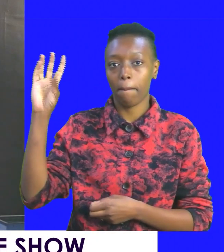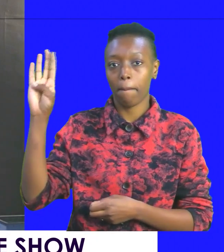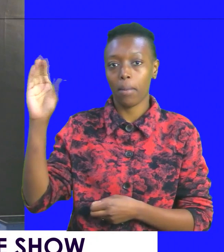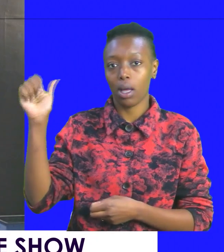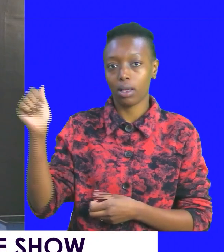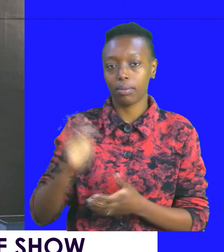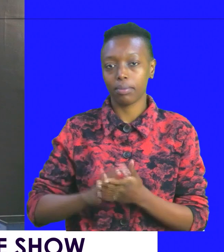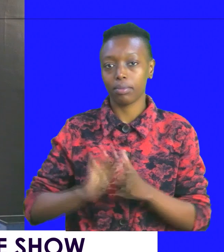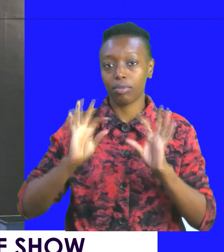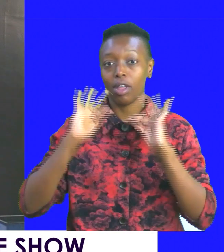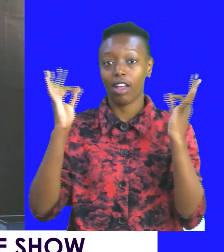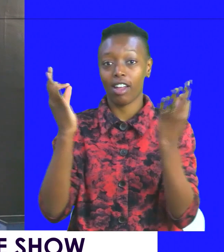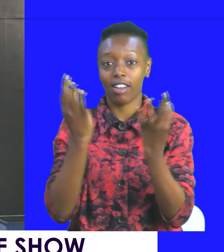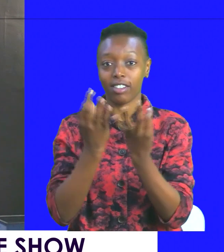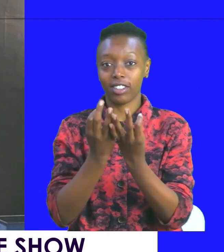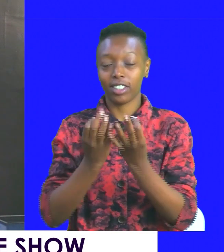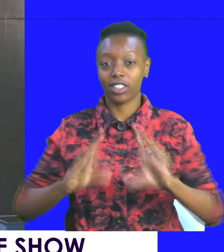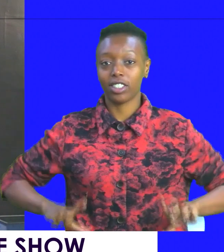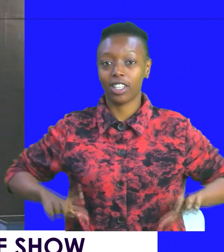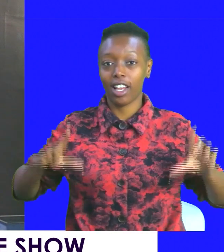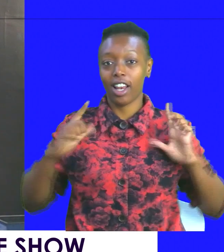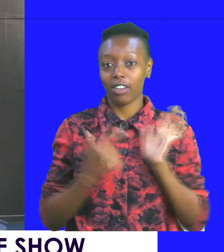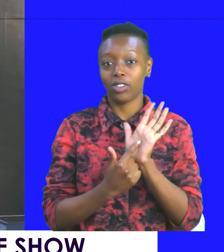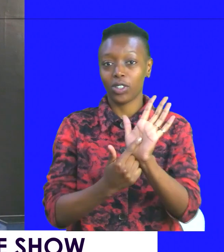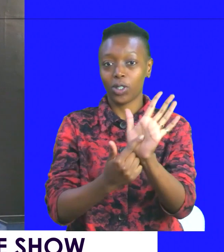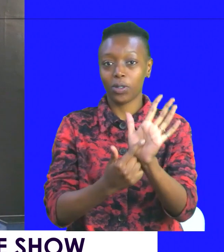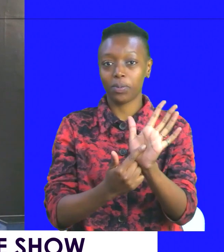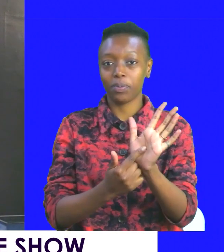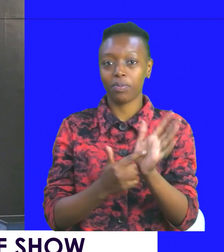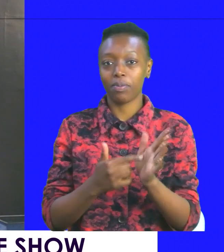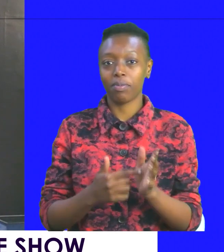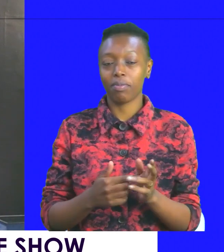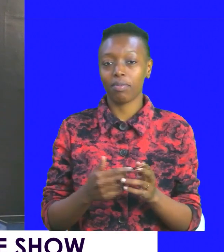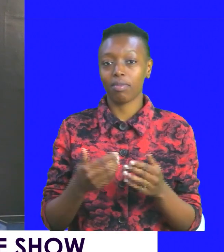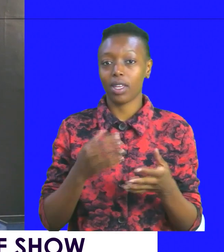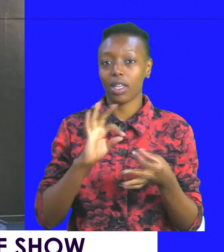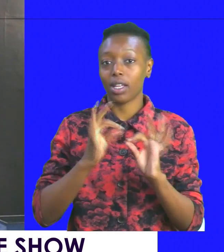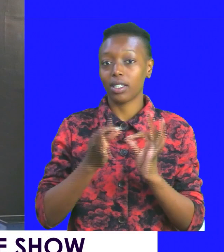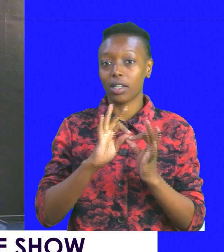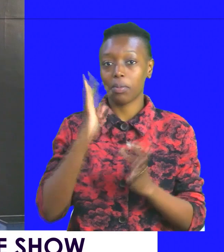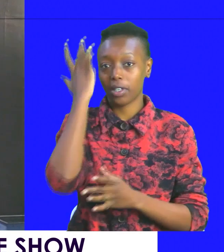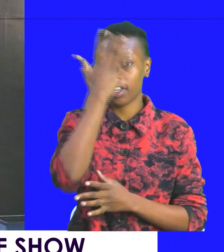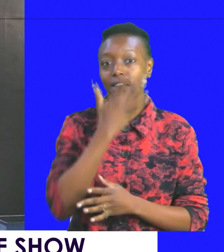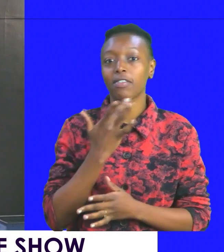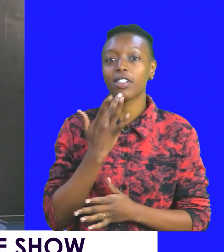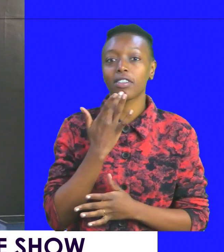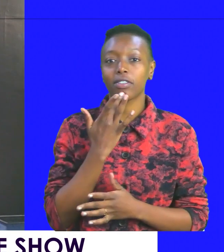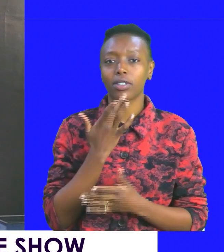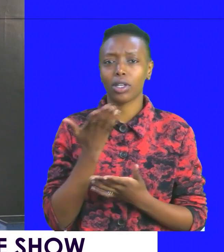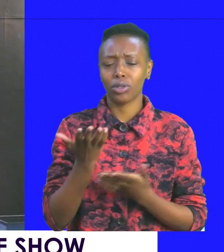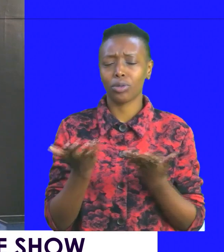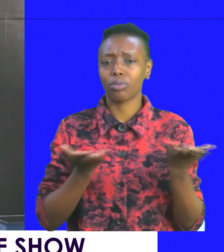show. My sign language interpreter for today is Flavian Wanjiku. How are you? How have you